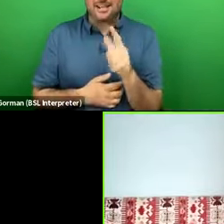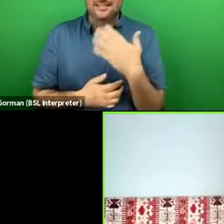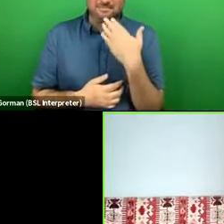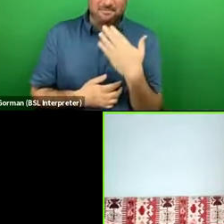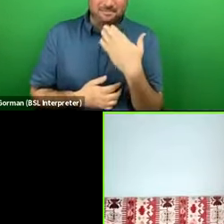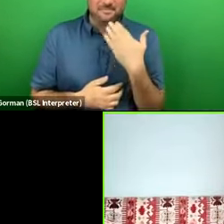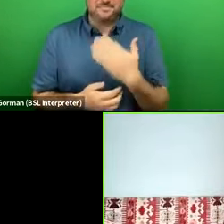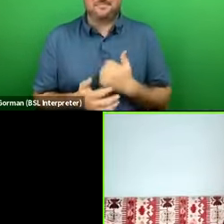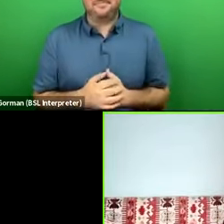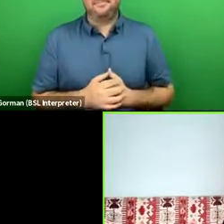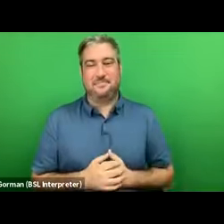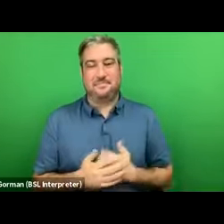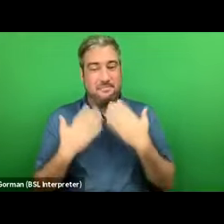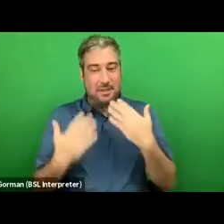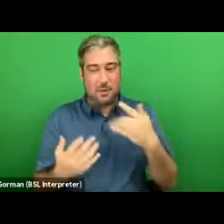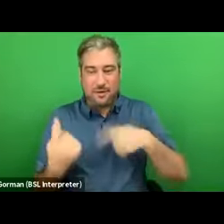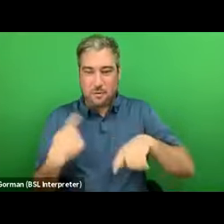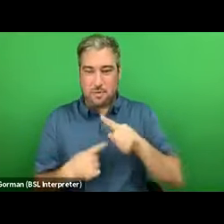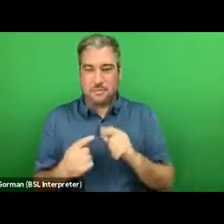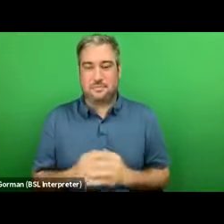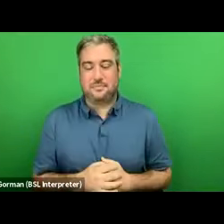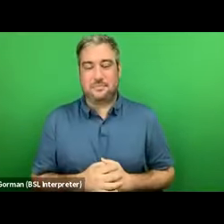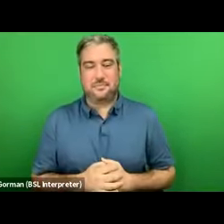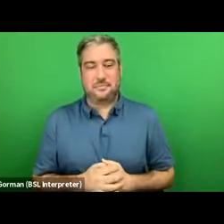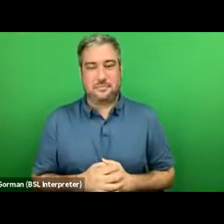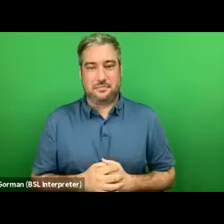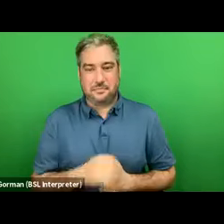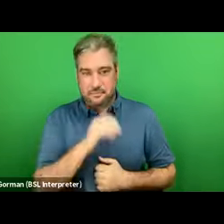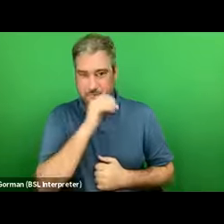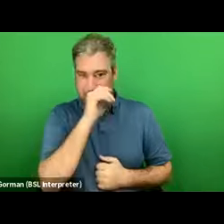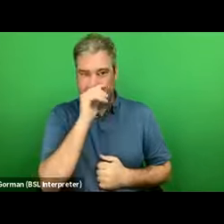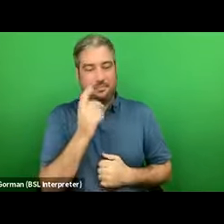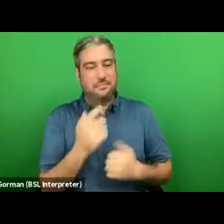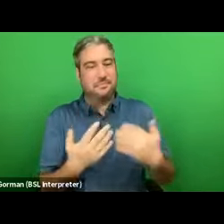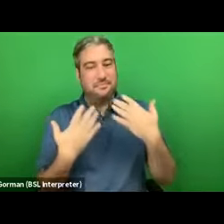Thank you, Megha. Now we move on to Tom.